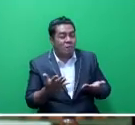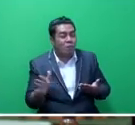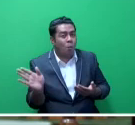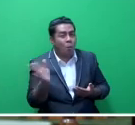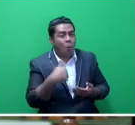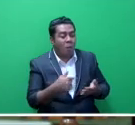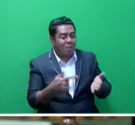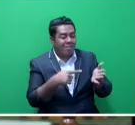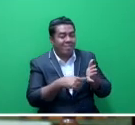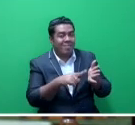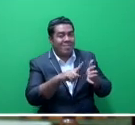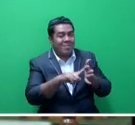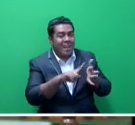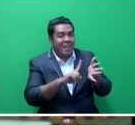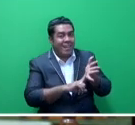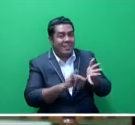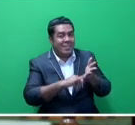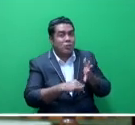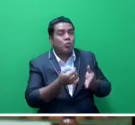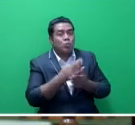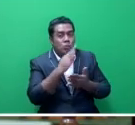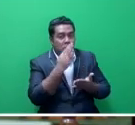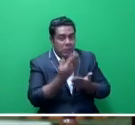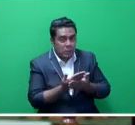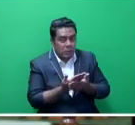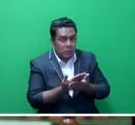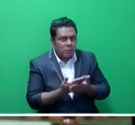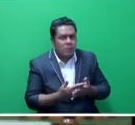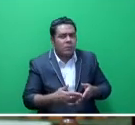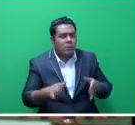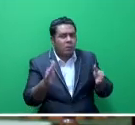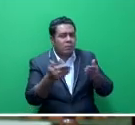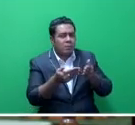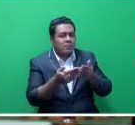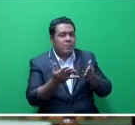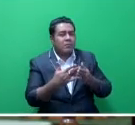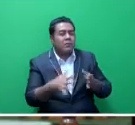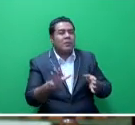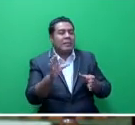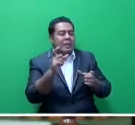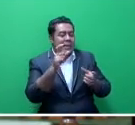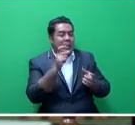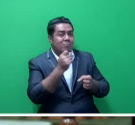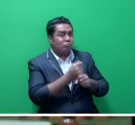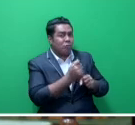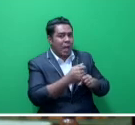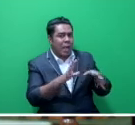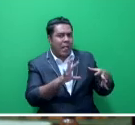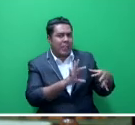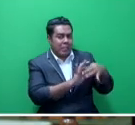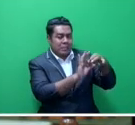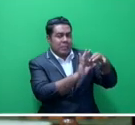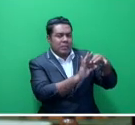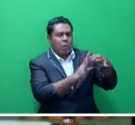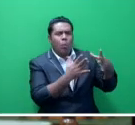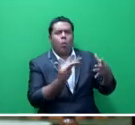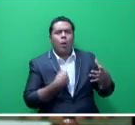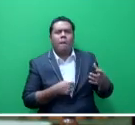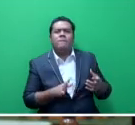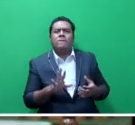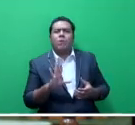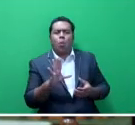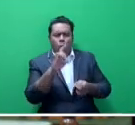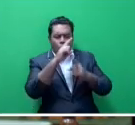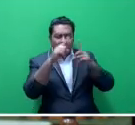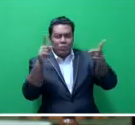TELS students who are required to complete a period of industrial or clinical attachment to allow them to graduate from this sponsored program.